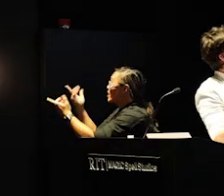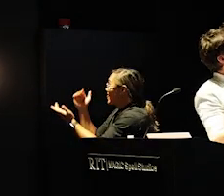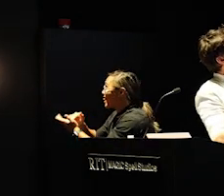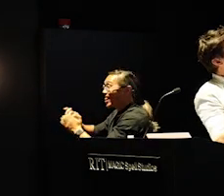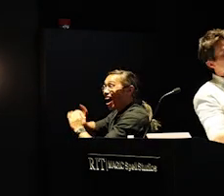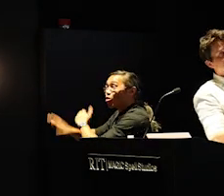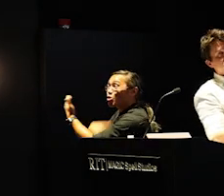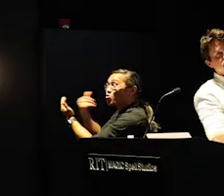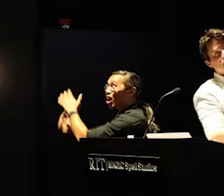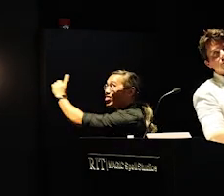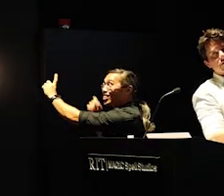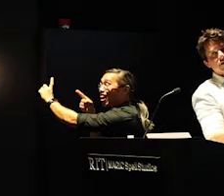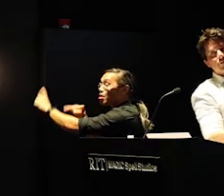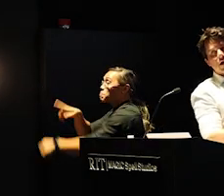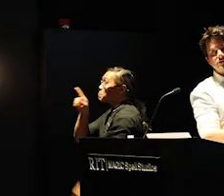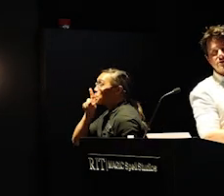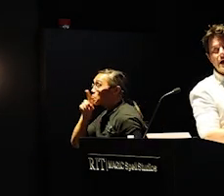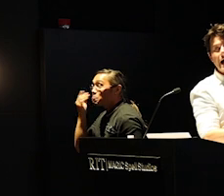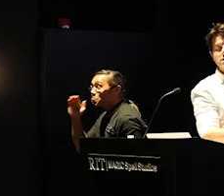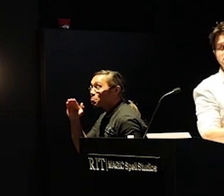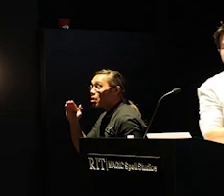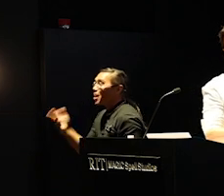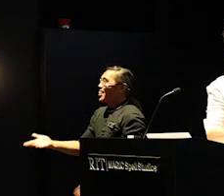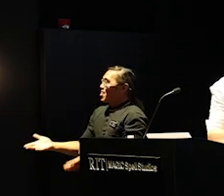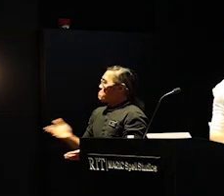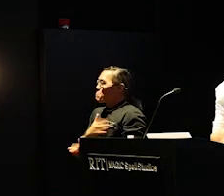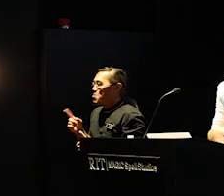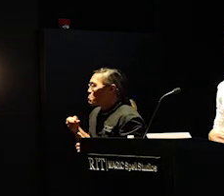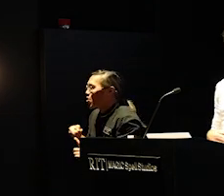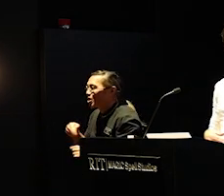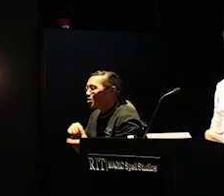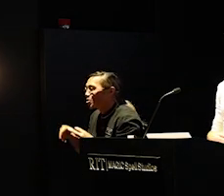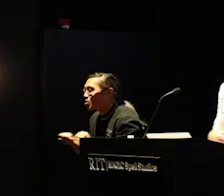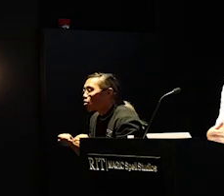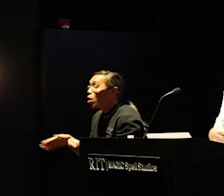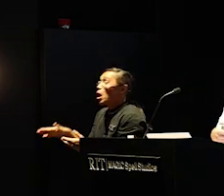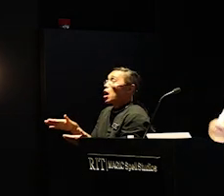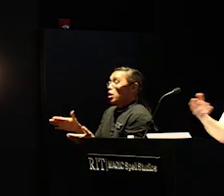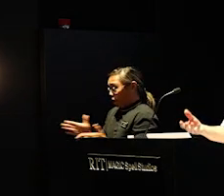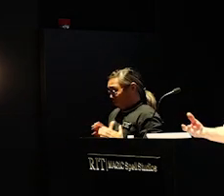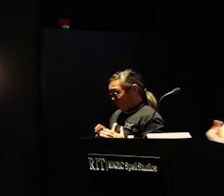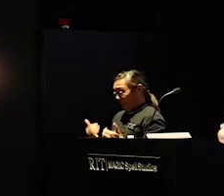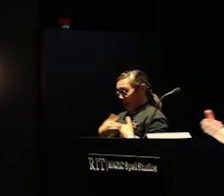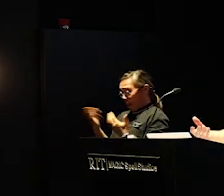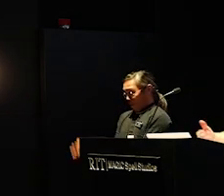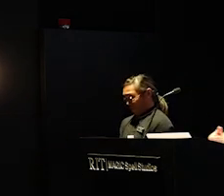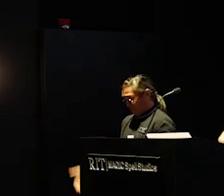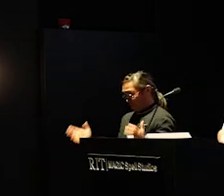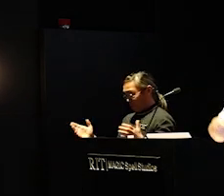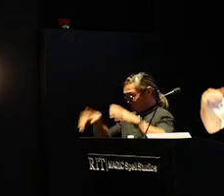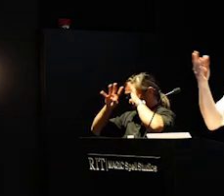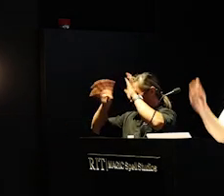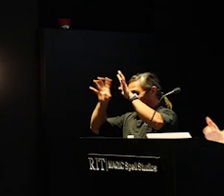okay to start with a kit of parts like that, but it's always good to have a target. We're not doing chaos. We are designers.